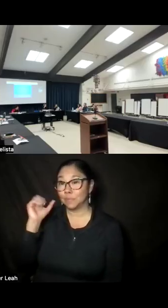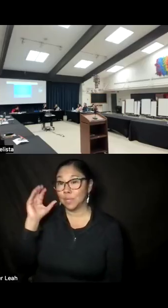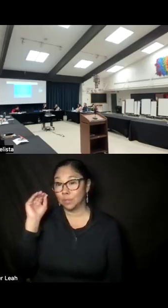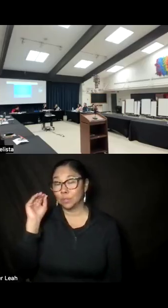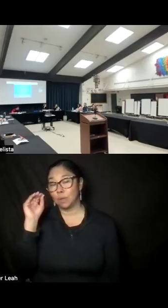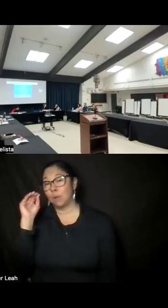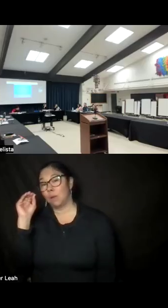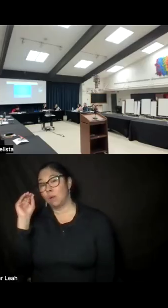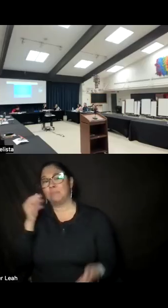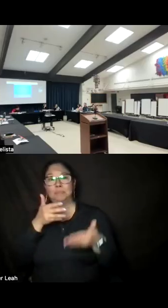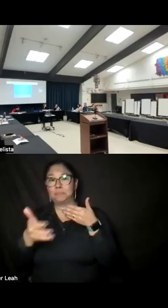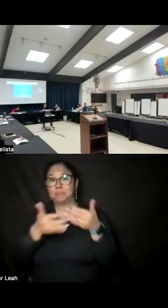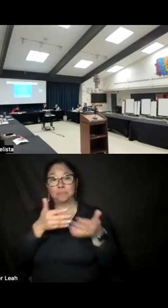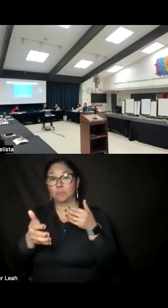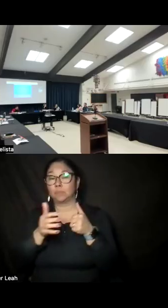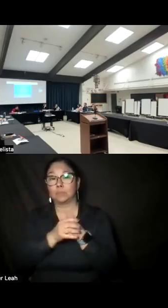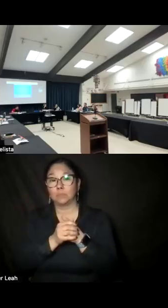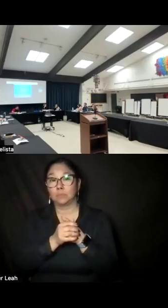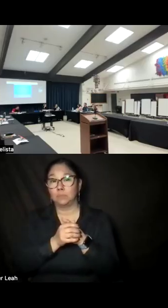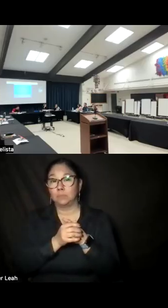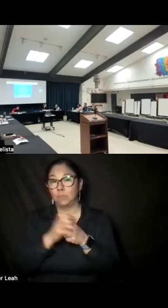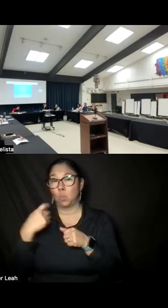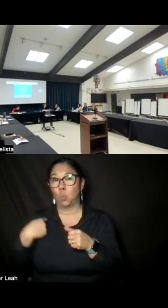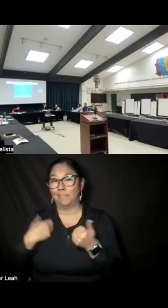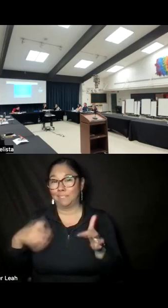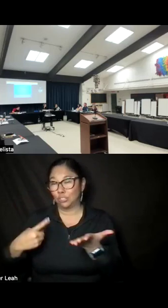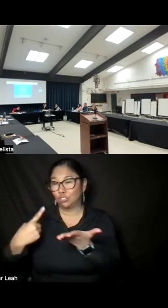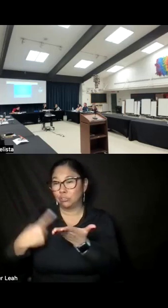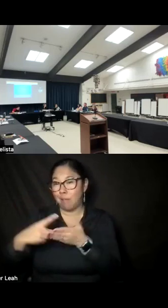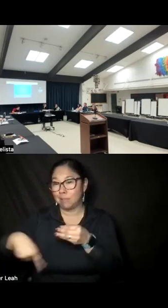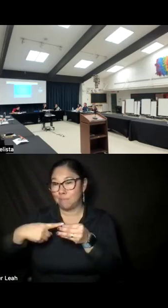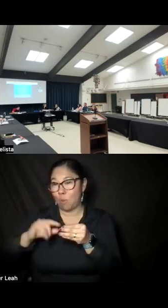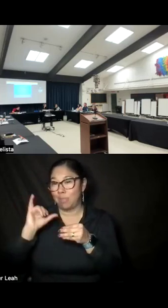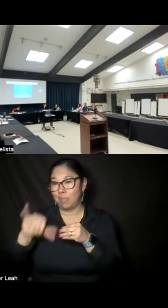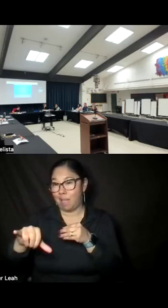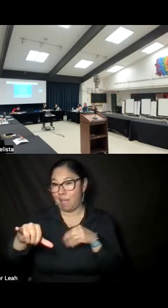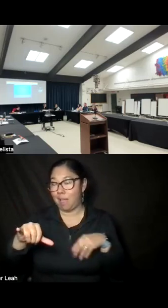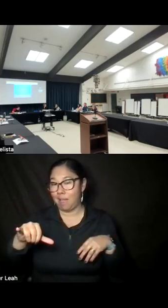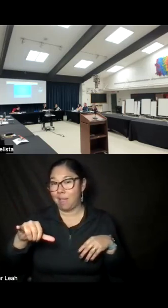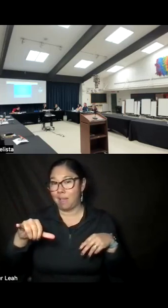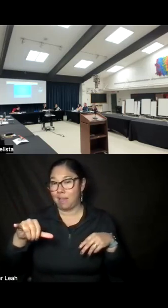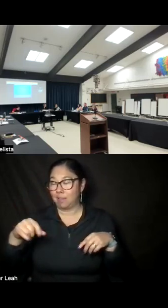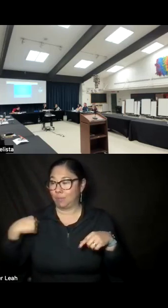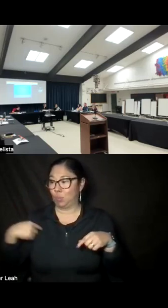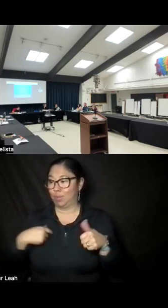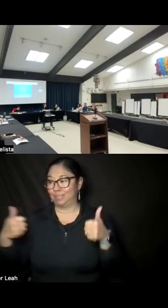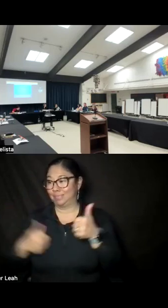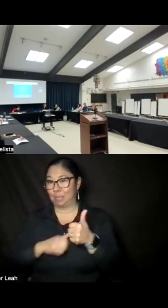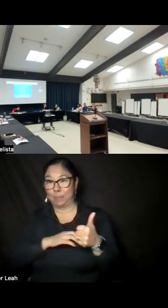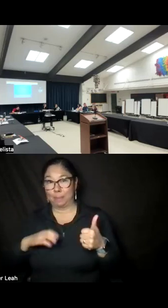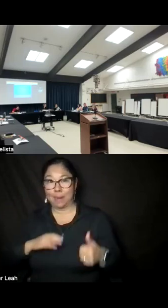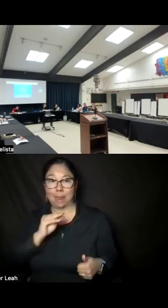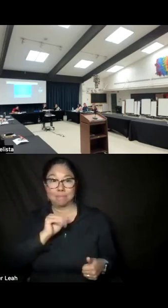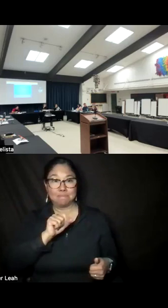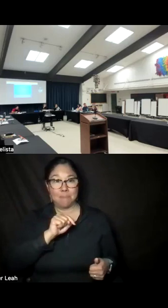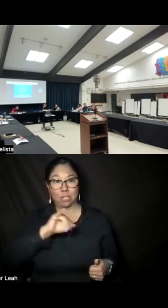So anyway, so that's what we talked about as a subcommittee. Do Matt or Julia, do you have